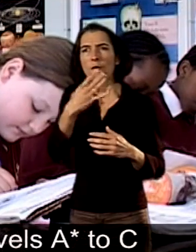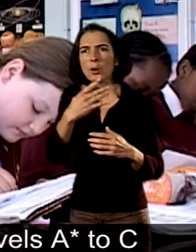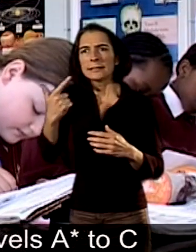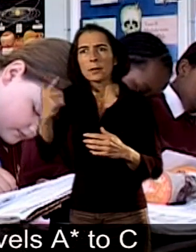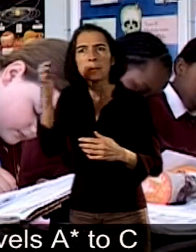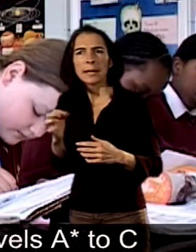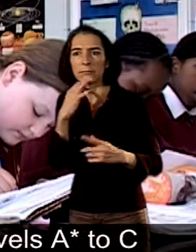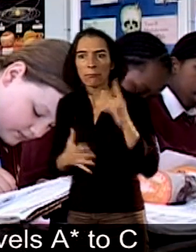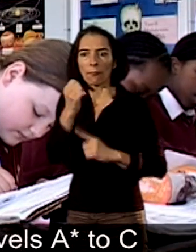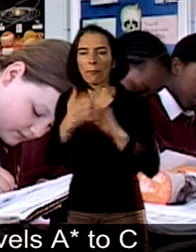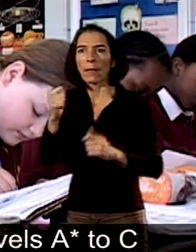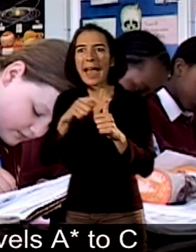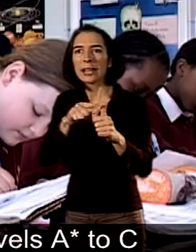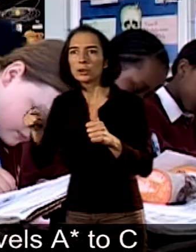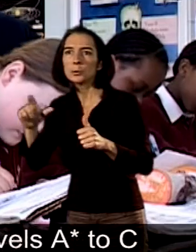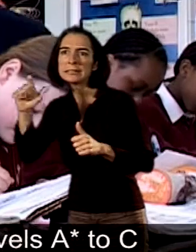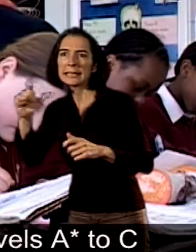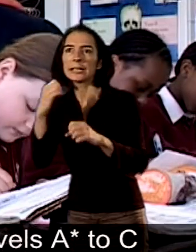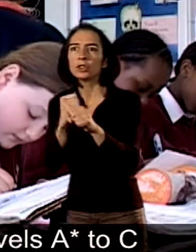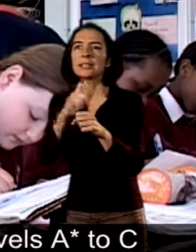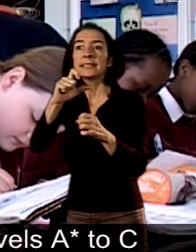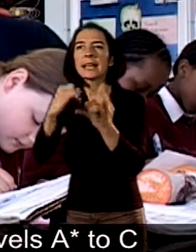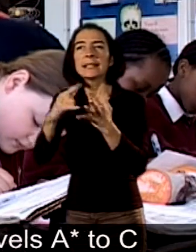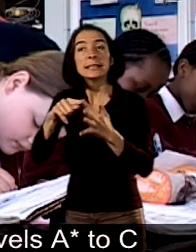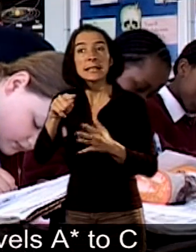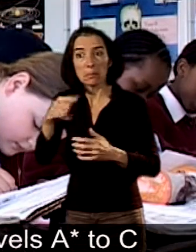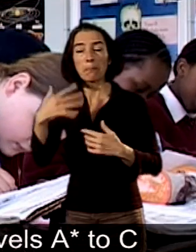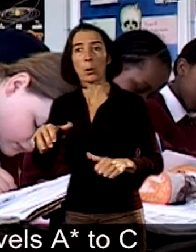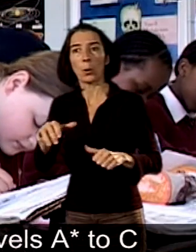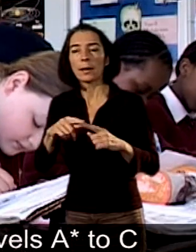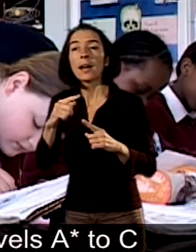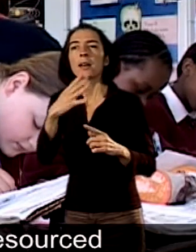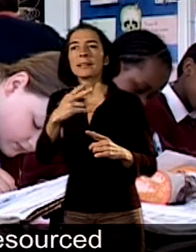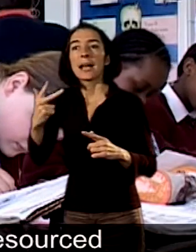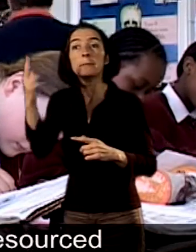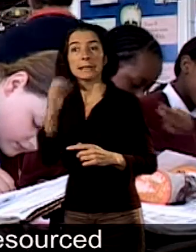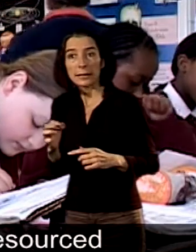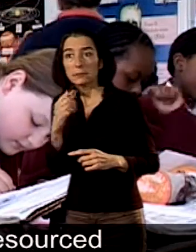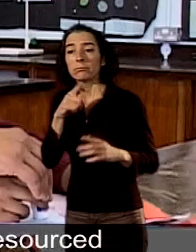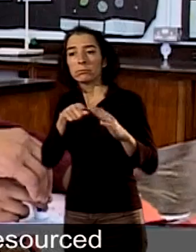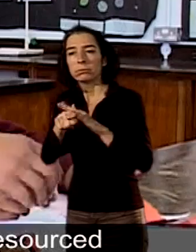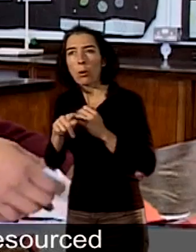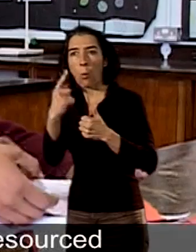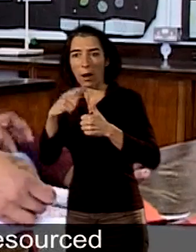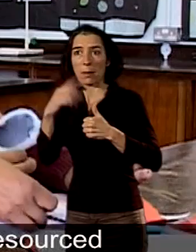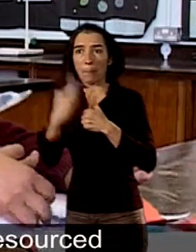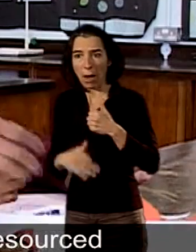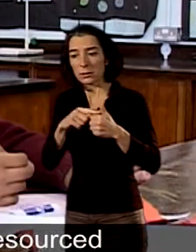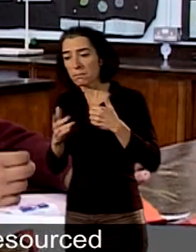pupils achieved levels A star to C at GCSEs and 98% of pupils left with at least one GCSE.